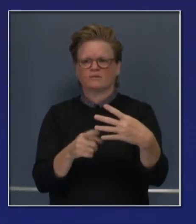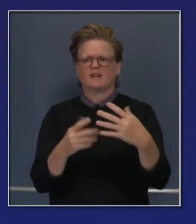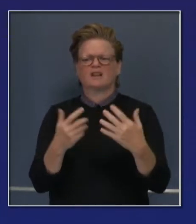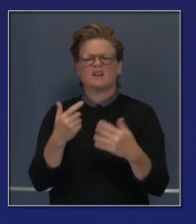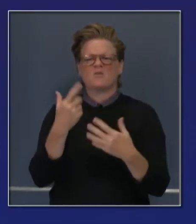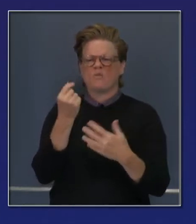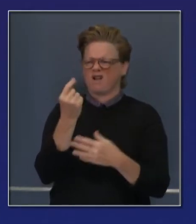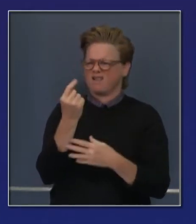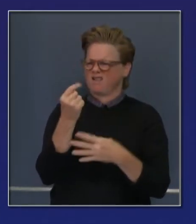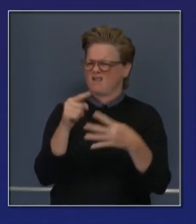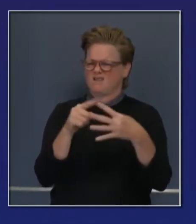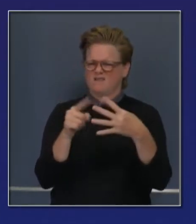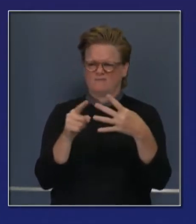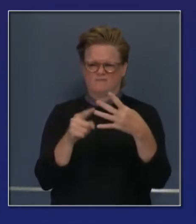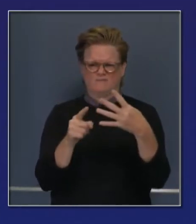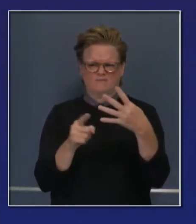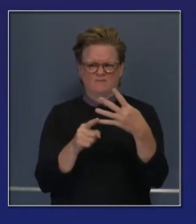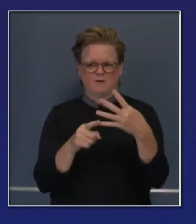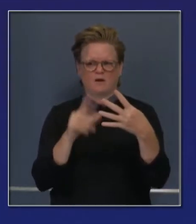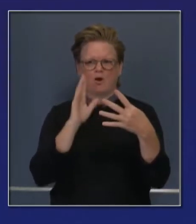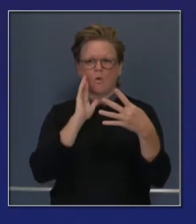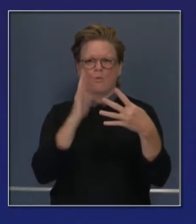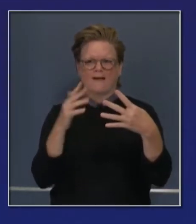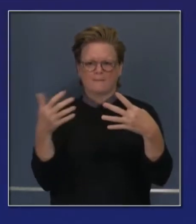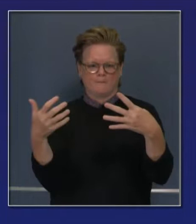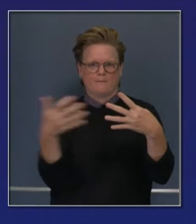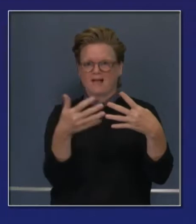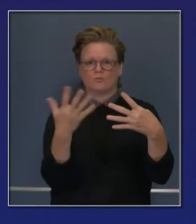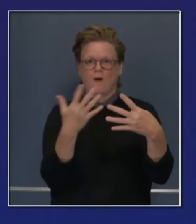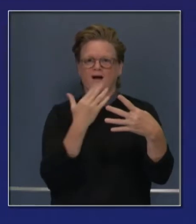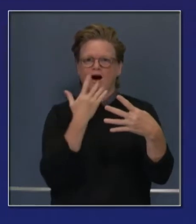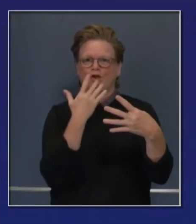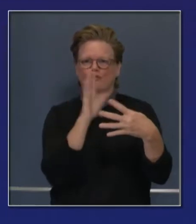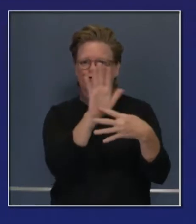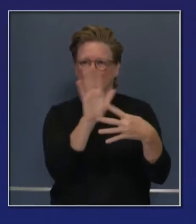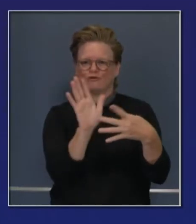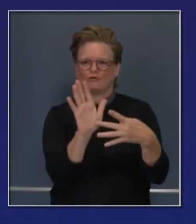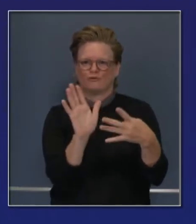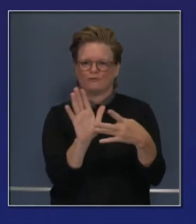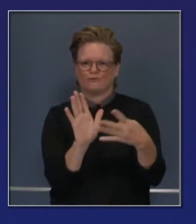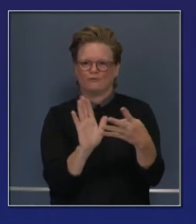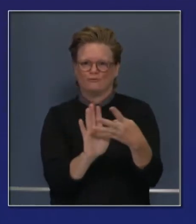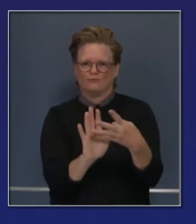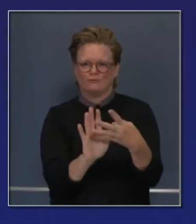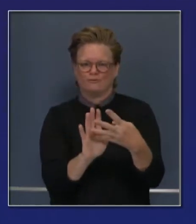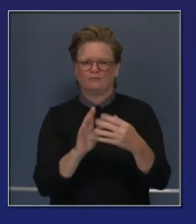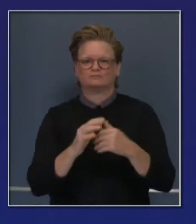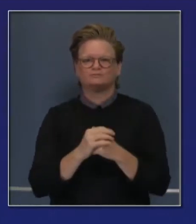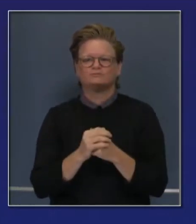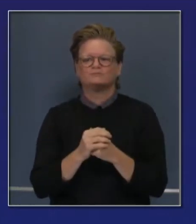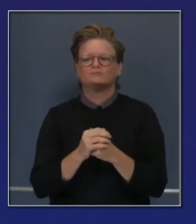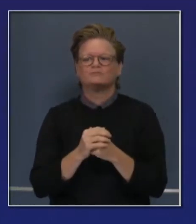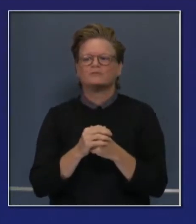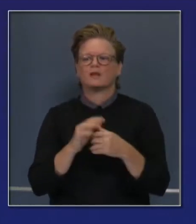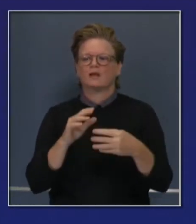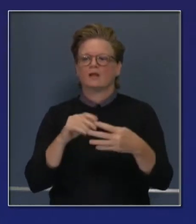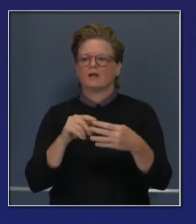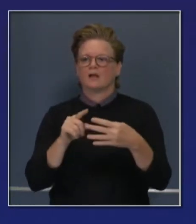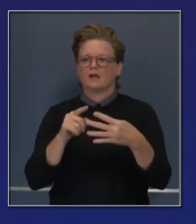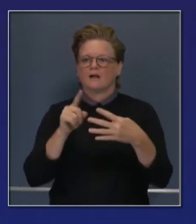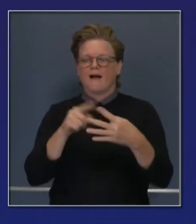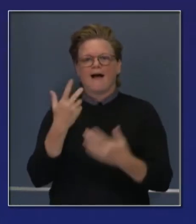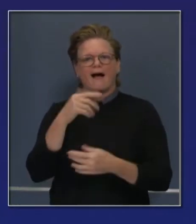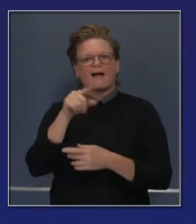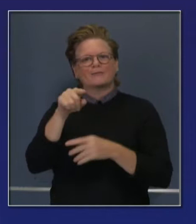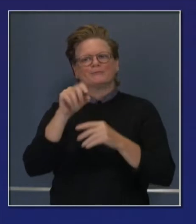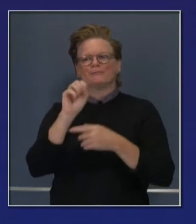colors attached to that. We'll get to that in a moment. 4 tiers, not 58 county variations as we've seen in